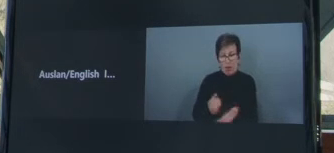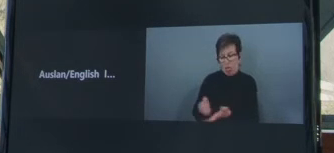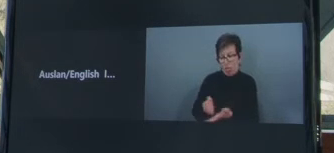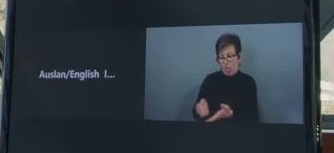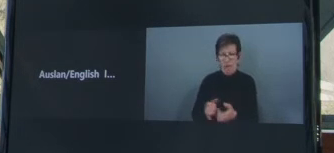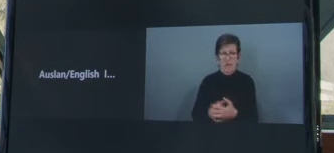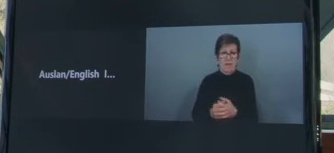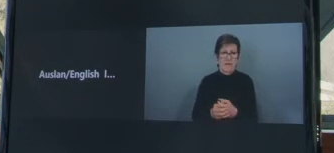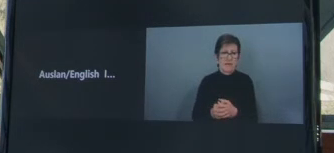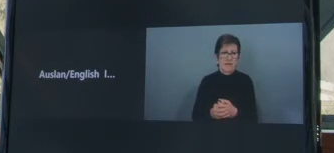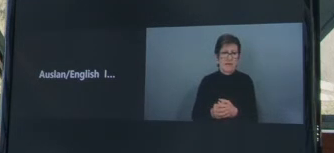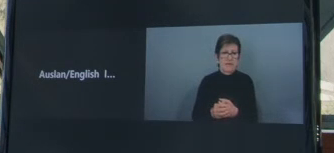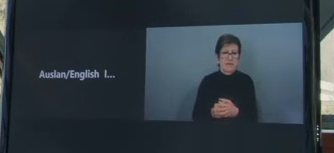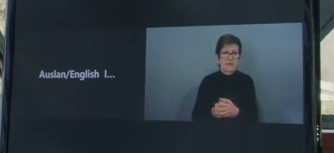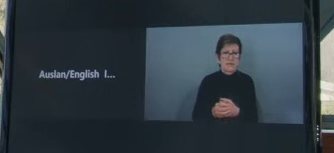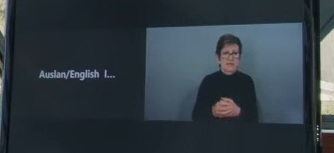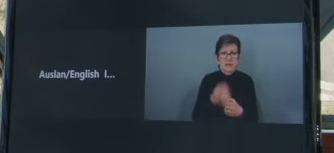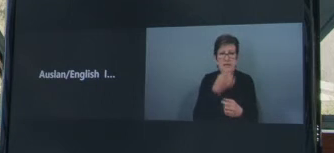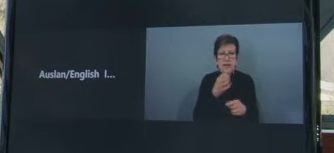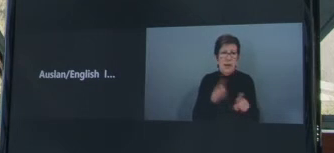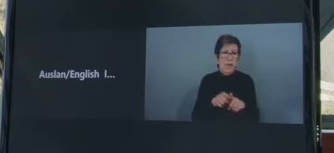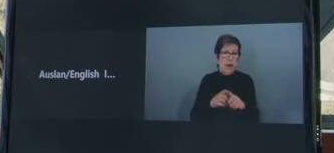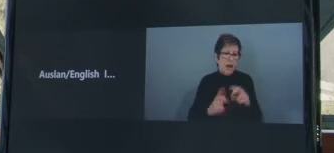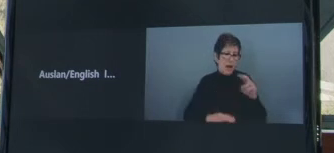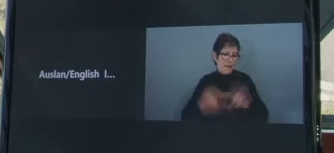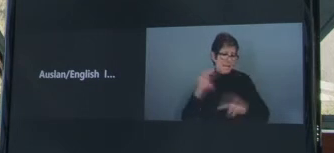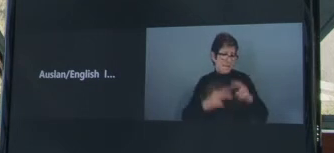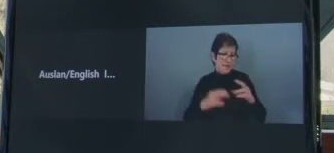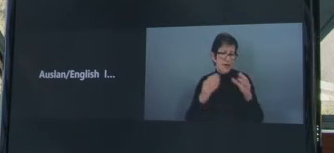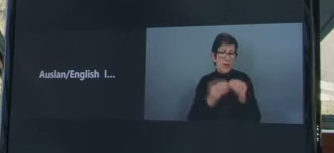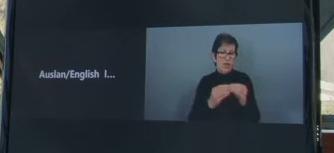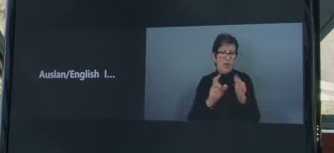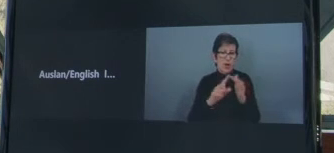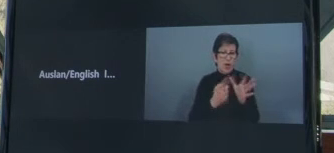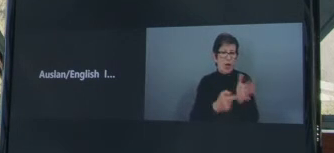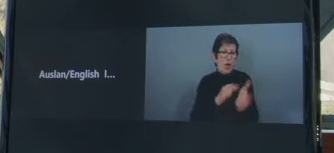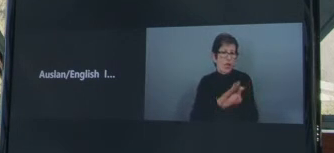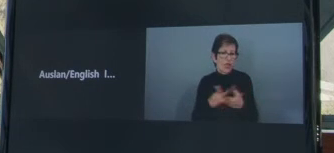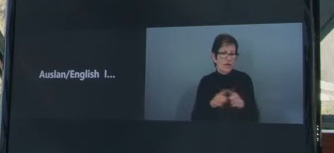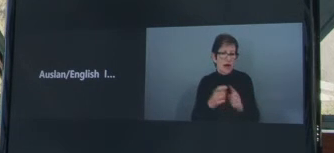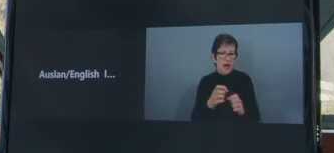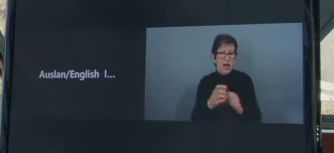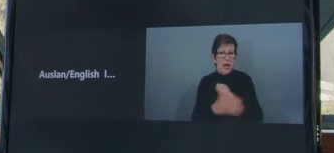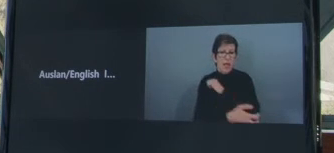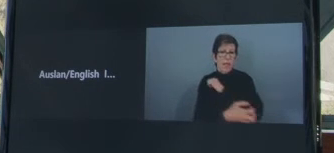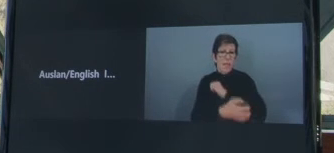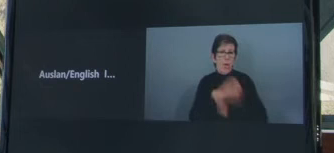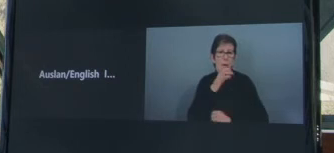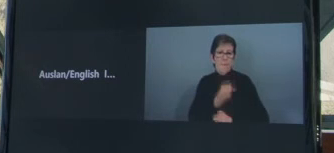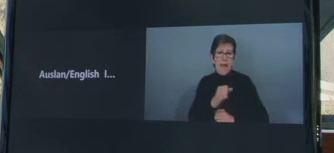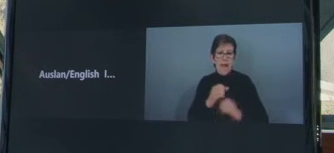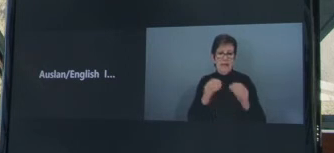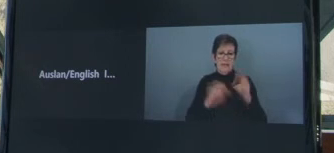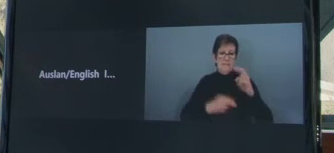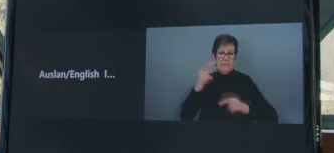say that's analogous to building with earth. It's the poor man's building block. And reinventing this meal